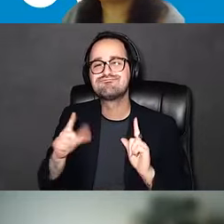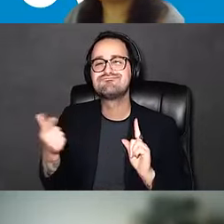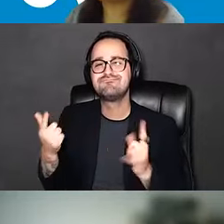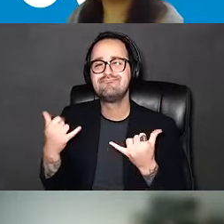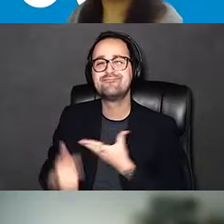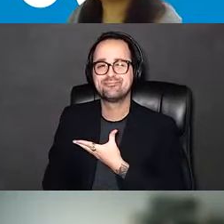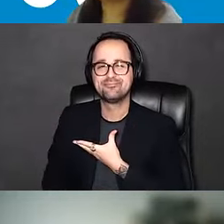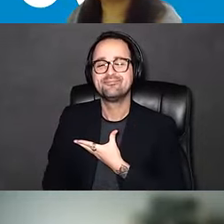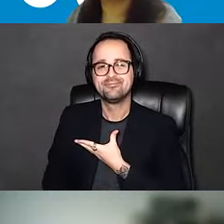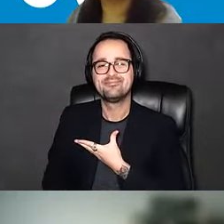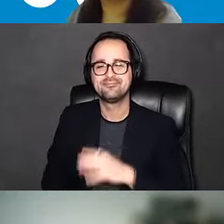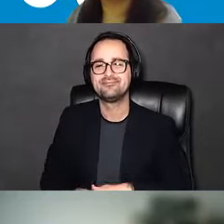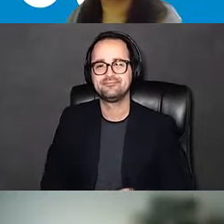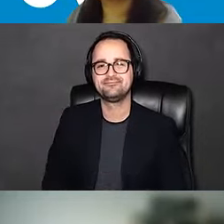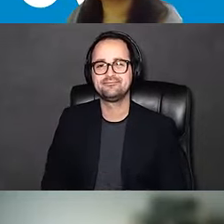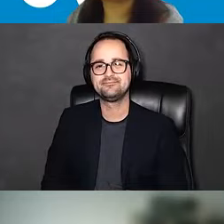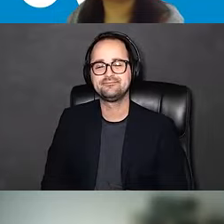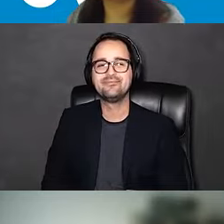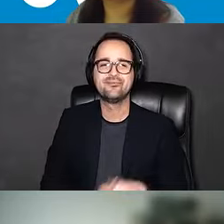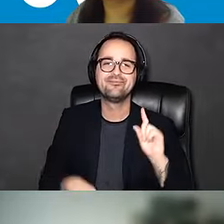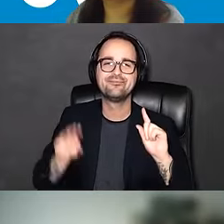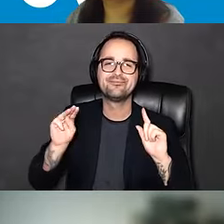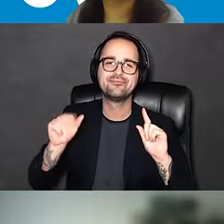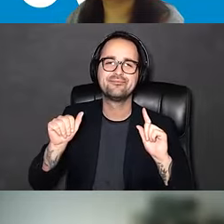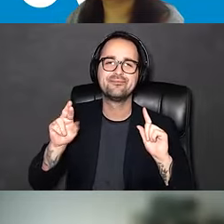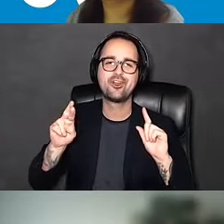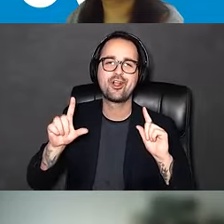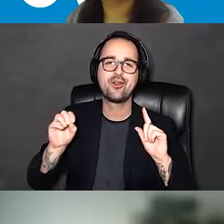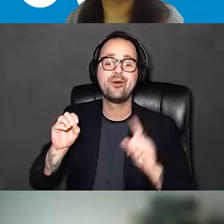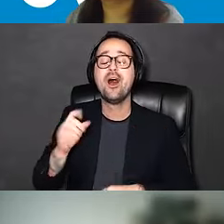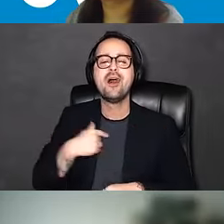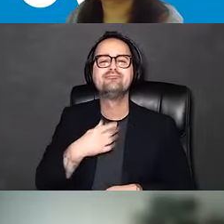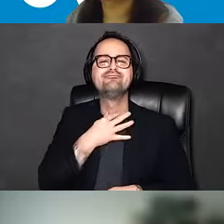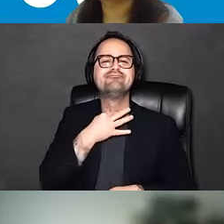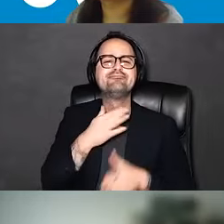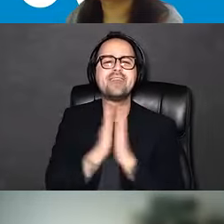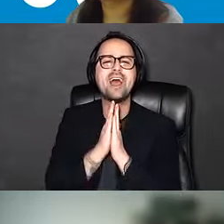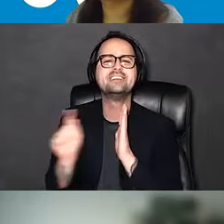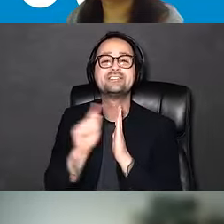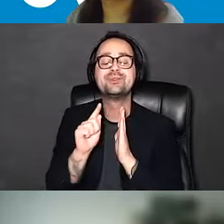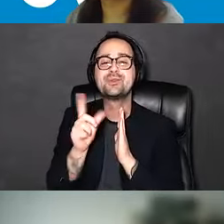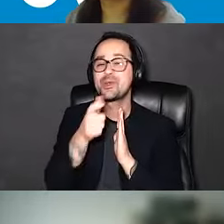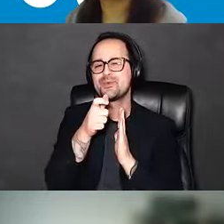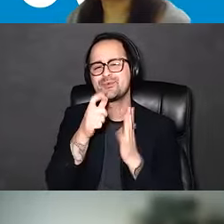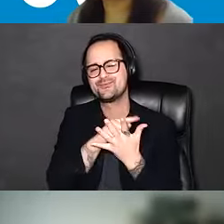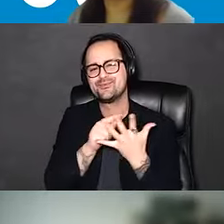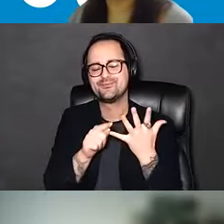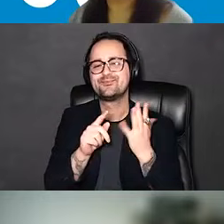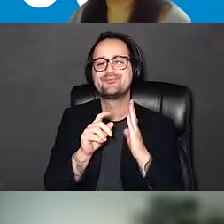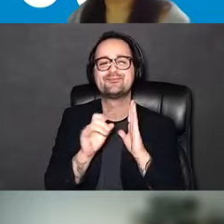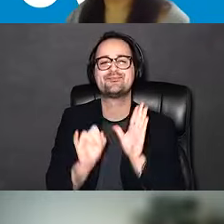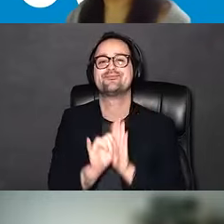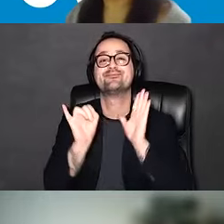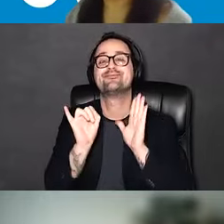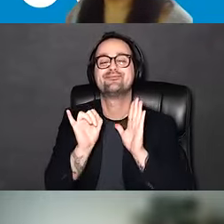our continued discussion. Yeah, what I'd like to ask is if whoever got identified in your breakout room as the reporter